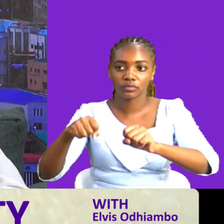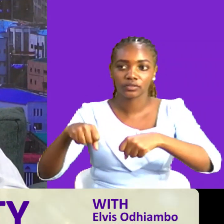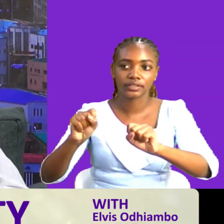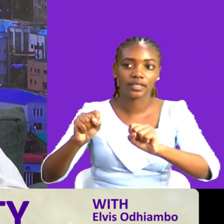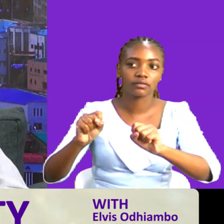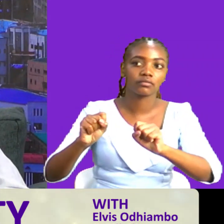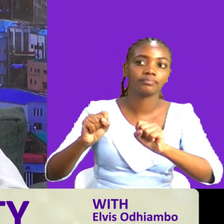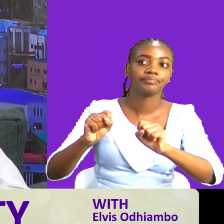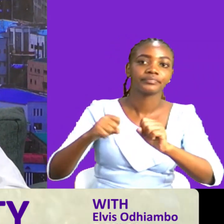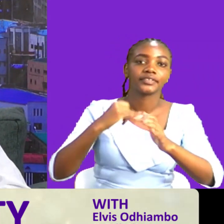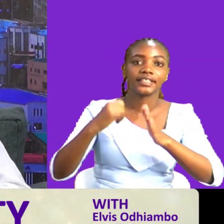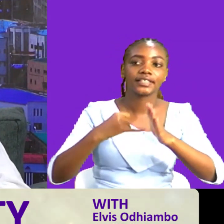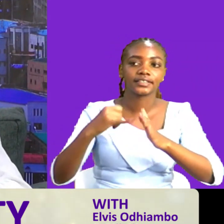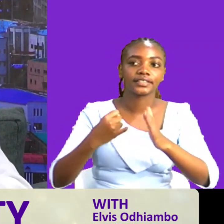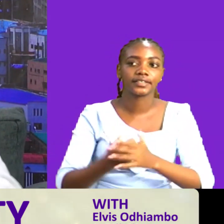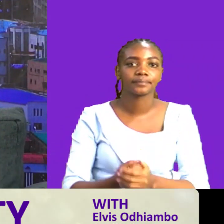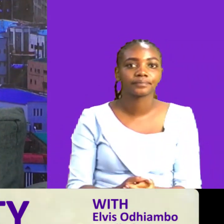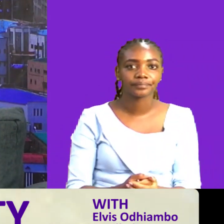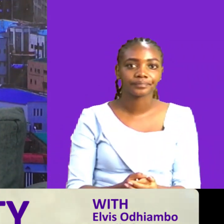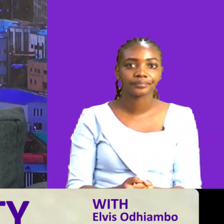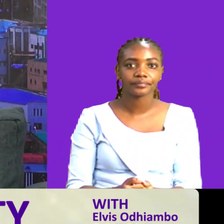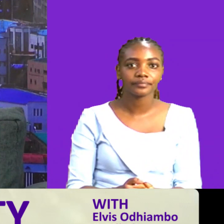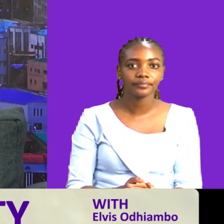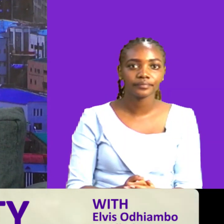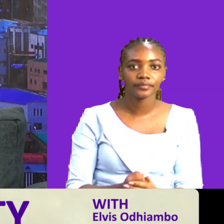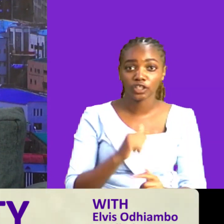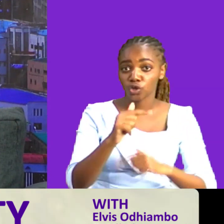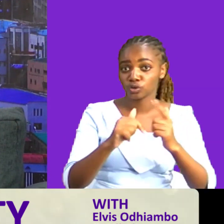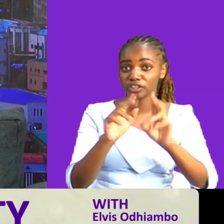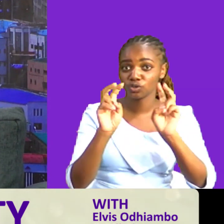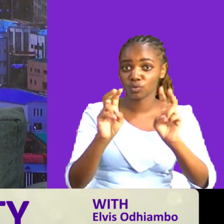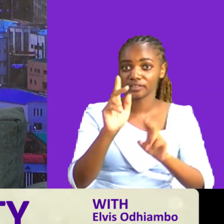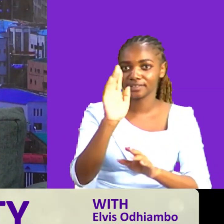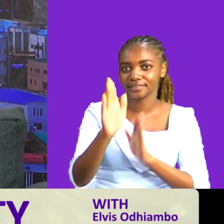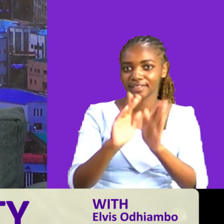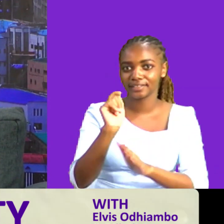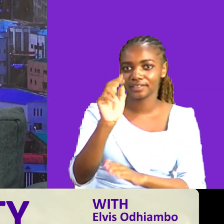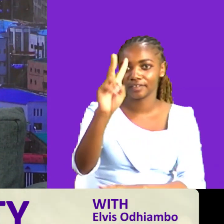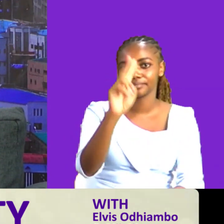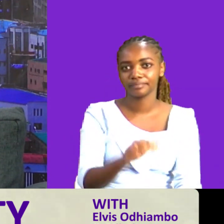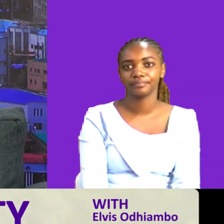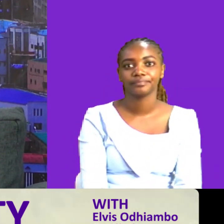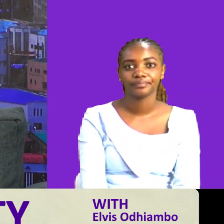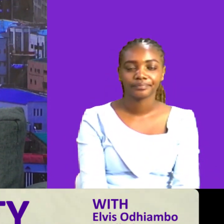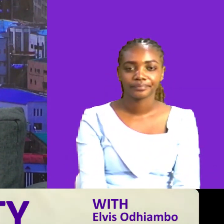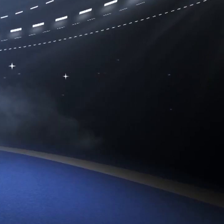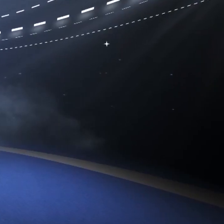motorcycle industry. Sindio? Hapo sawa. Don't go anywhere, keep it Science TV.